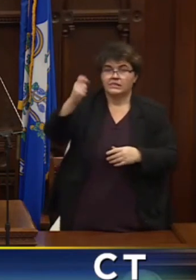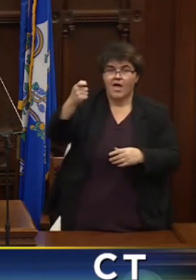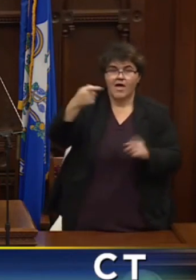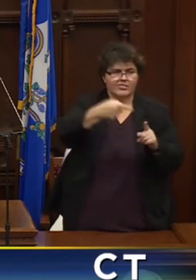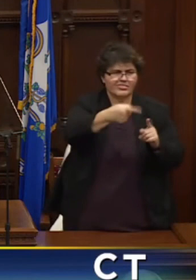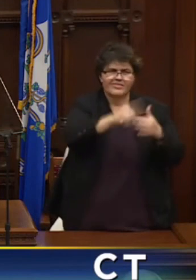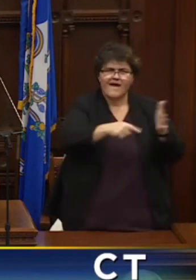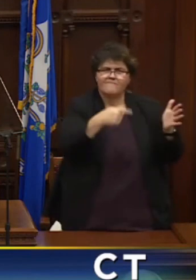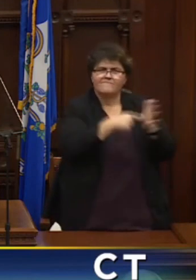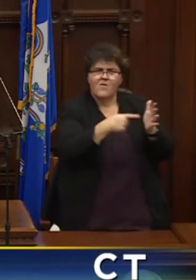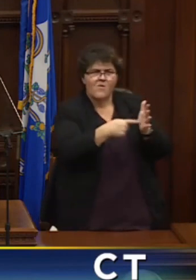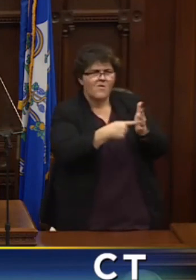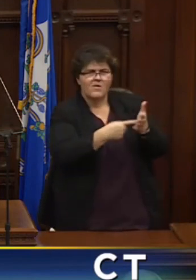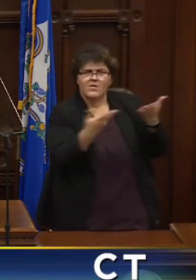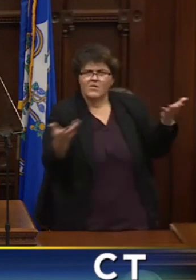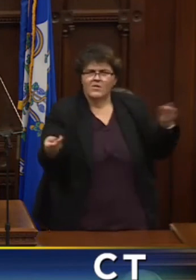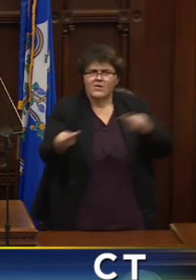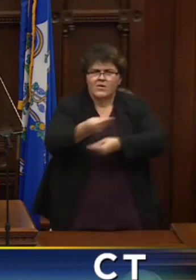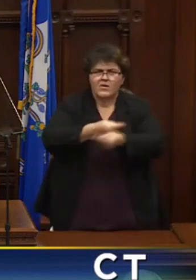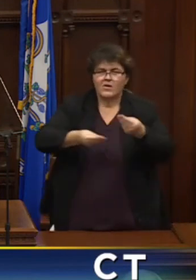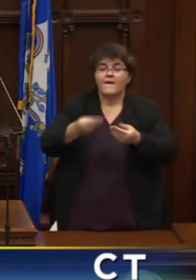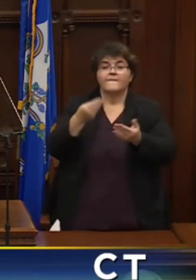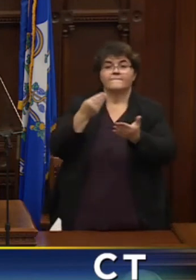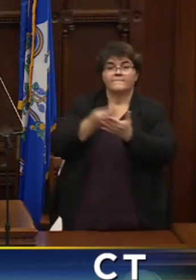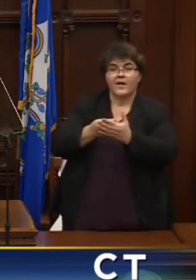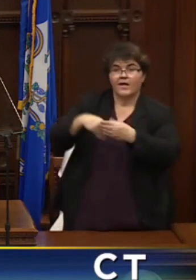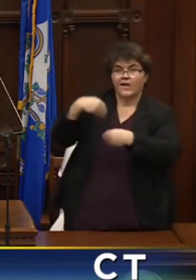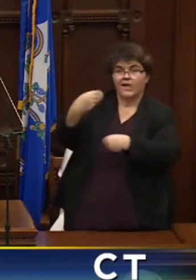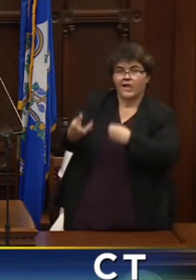an excuse for no structural reform.